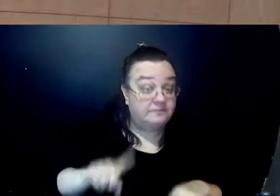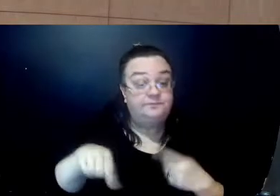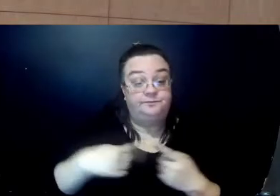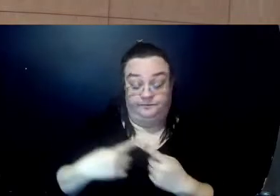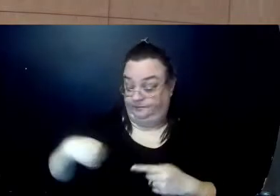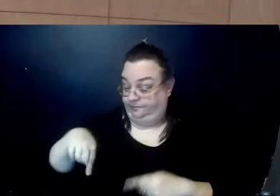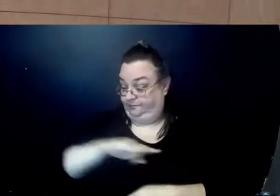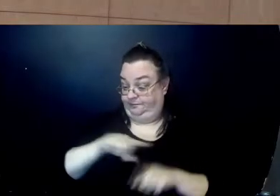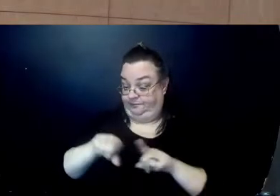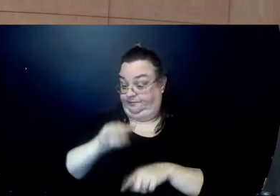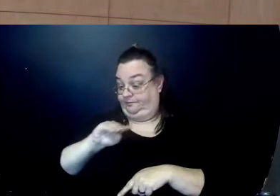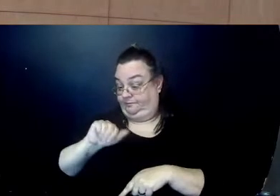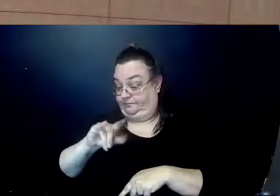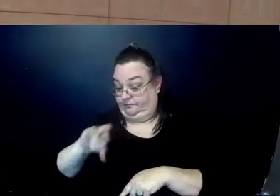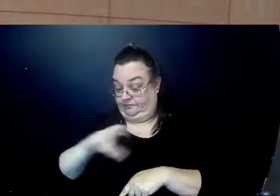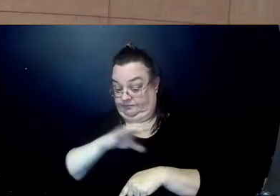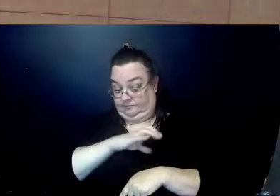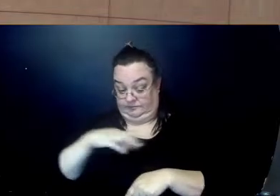can discuss, is that what we want?